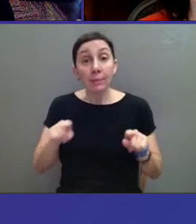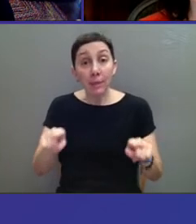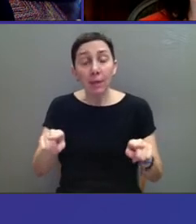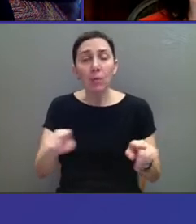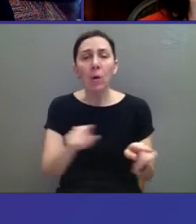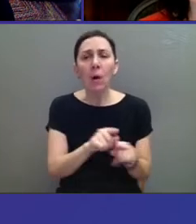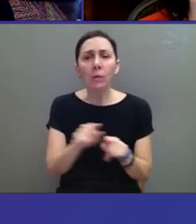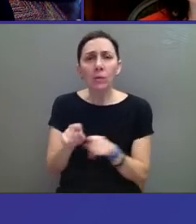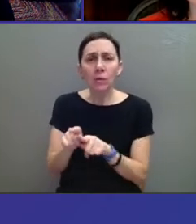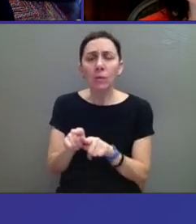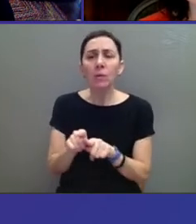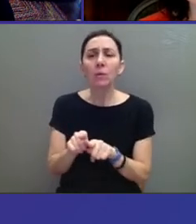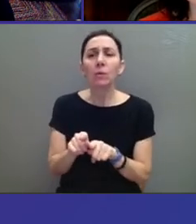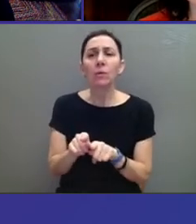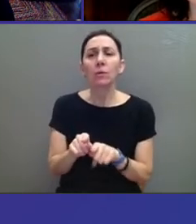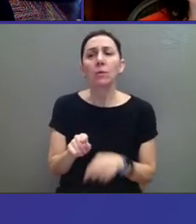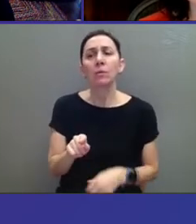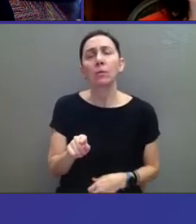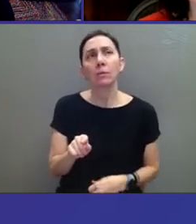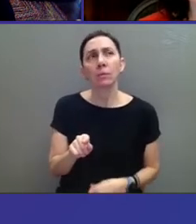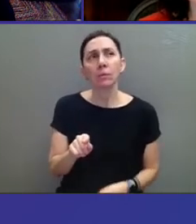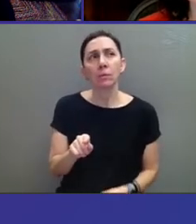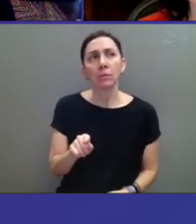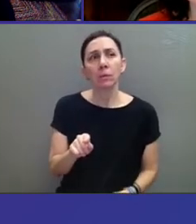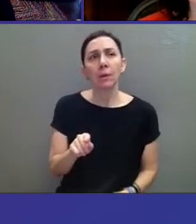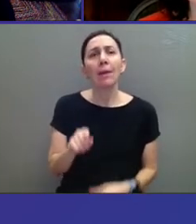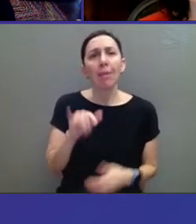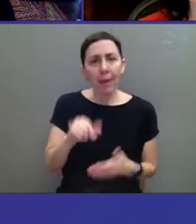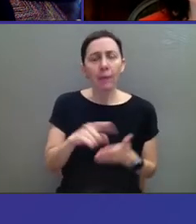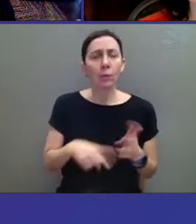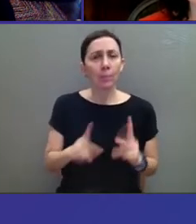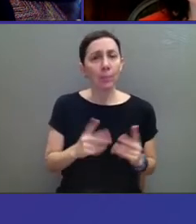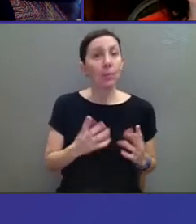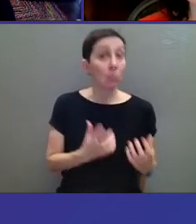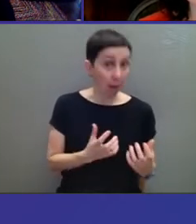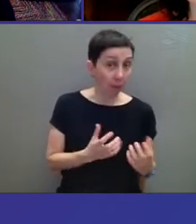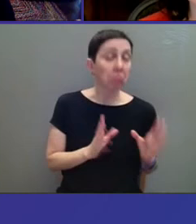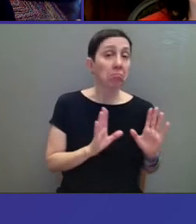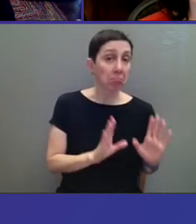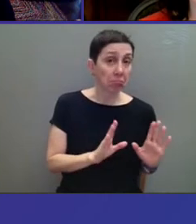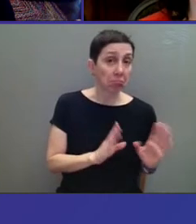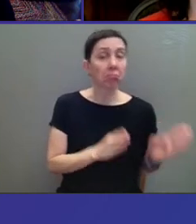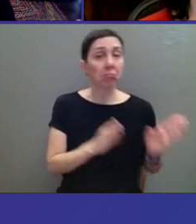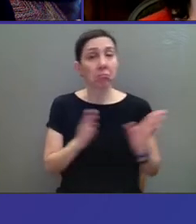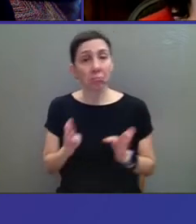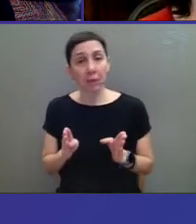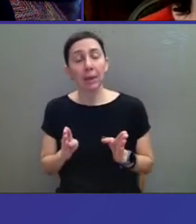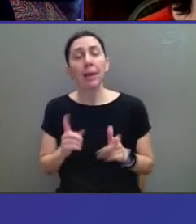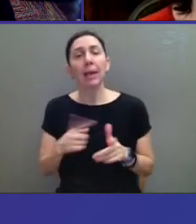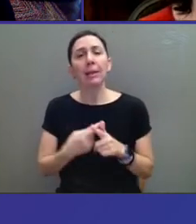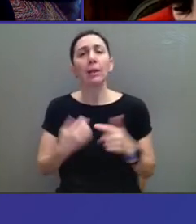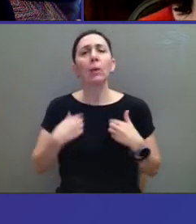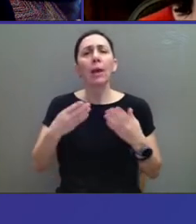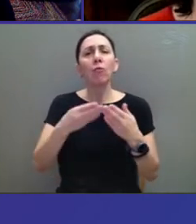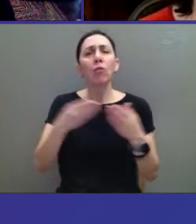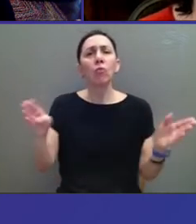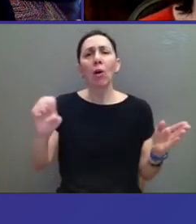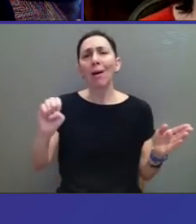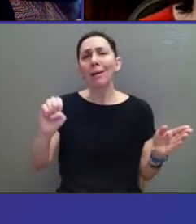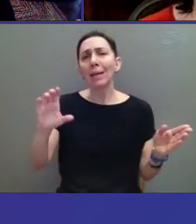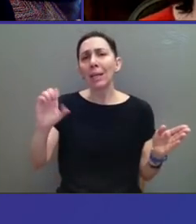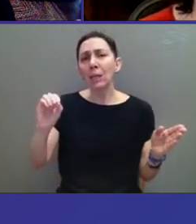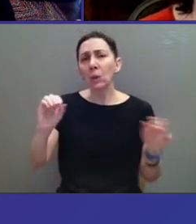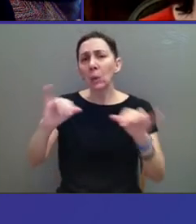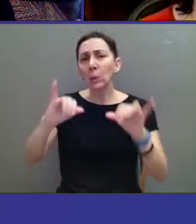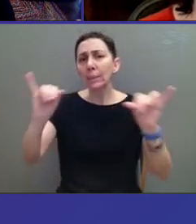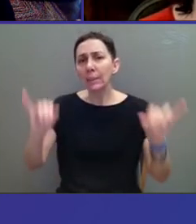also keeping that as sort of what folks wanted, but also really understanding that there was a broader ecosystem, an arts and